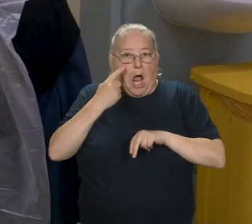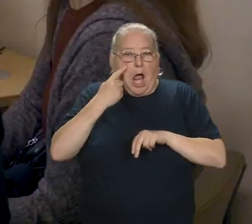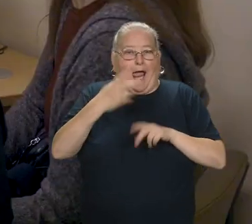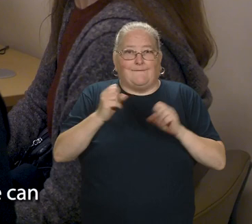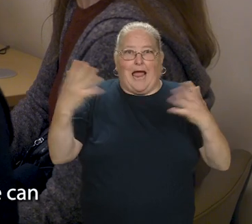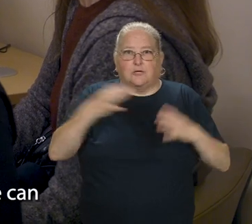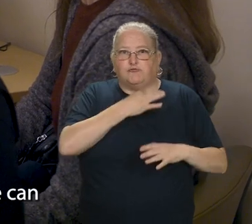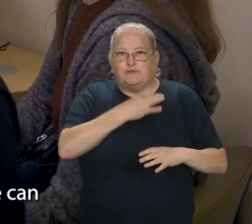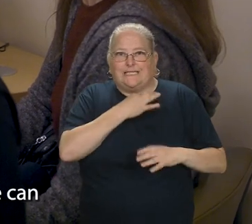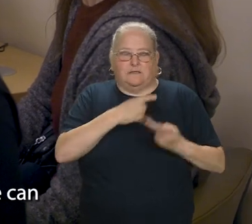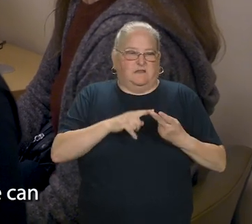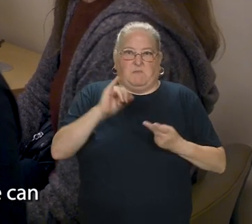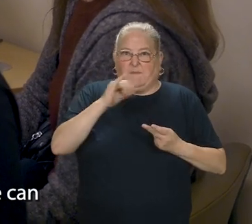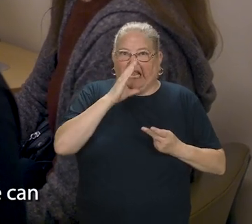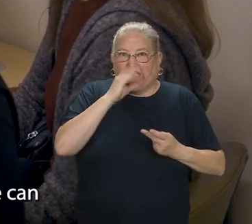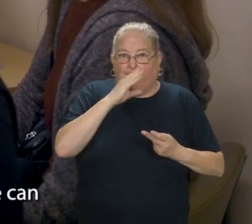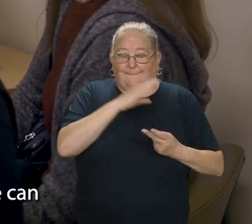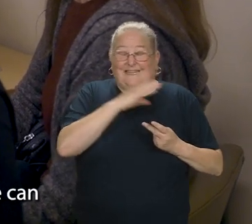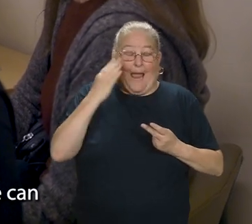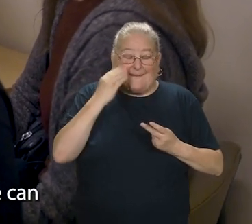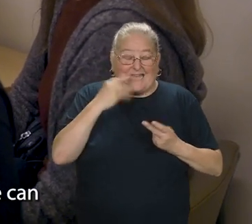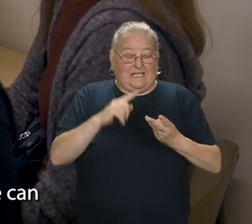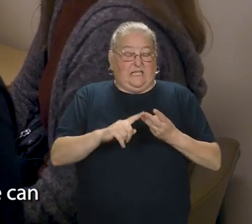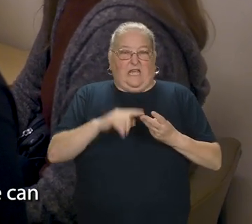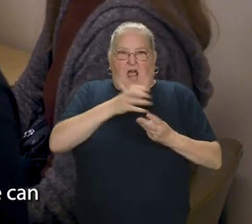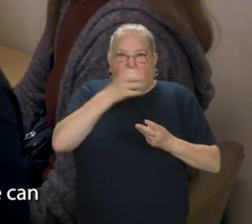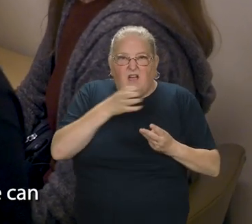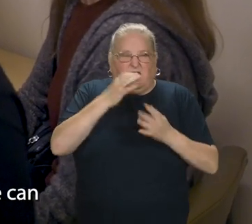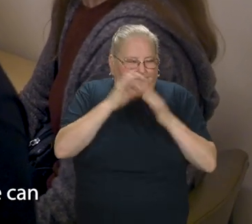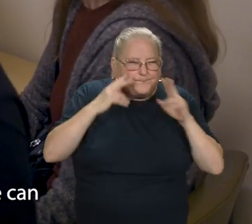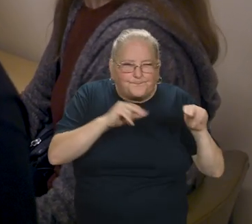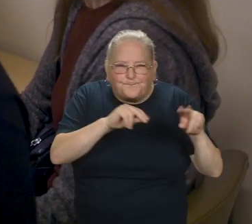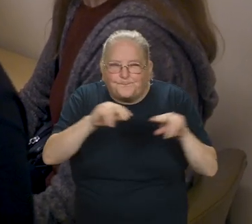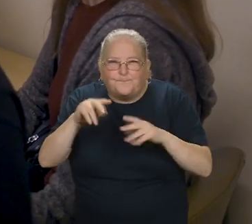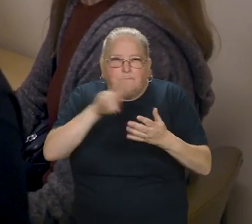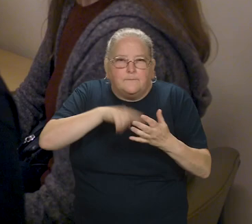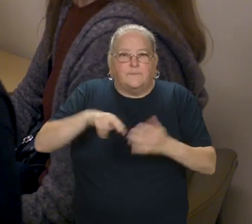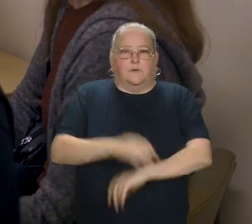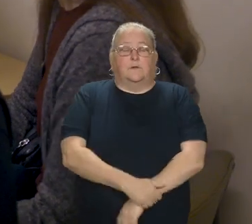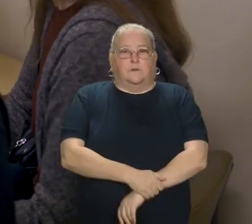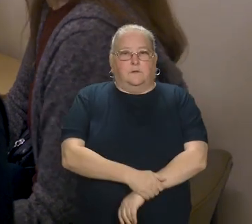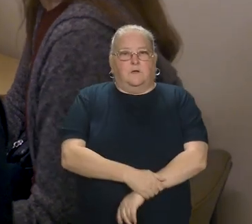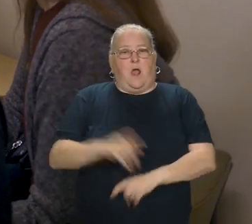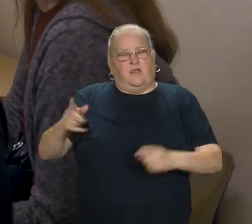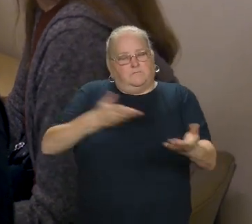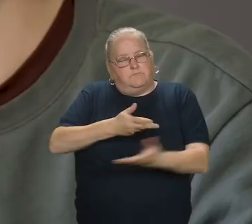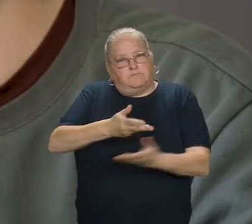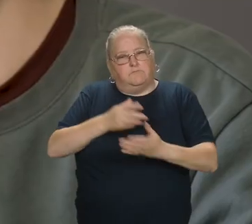disease. You will be asked about smoking and alcohol consumption so that advice can be given where